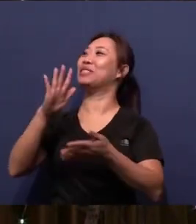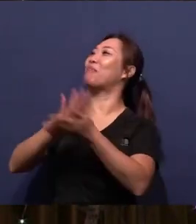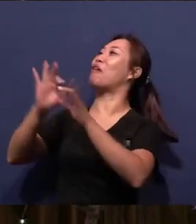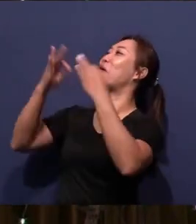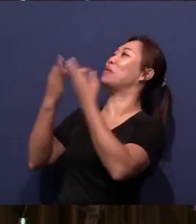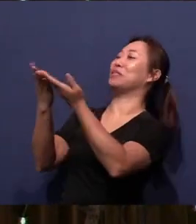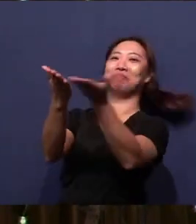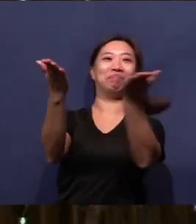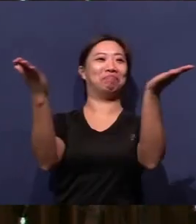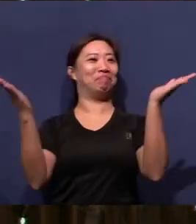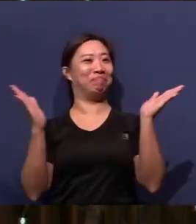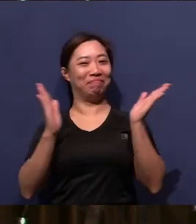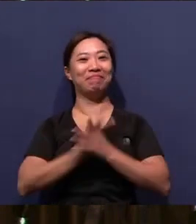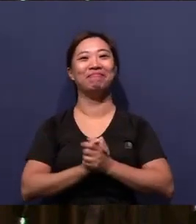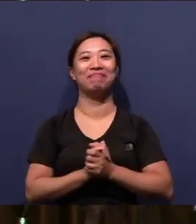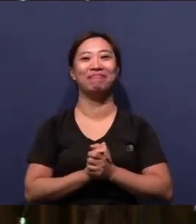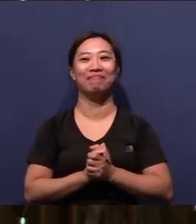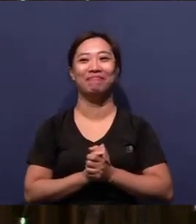family.